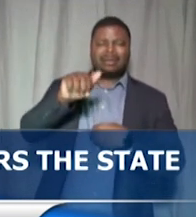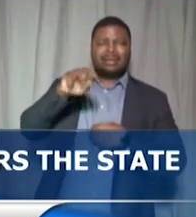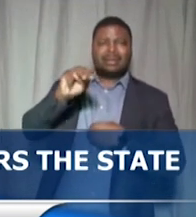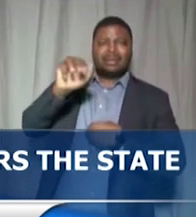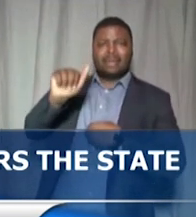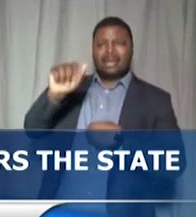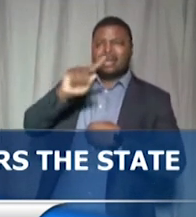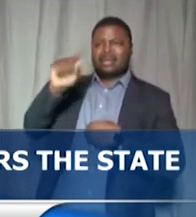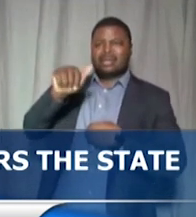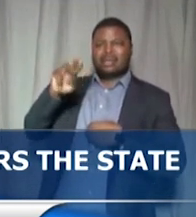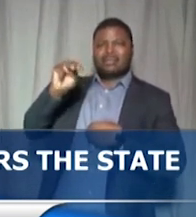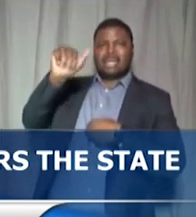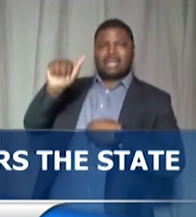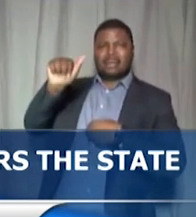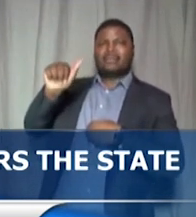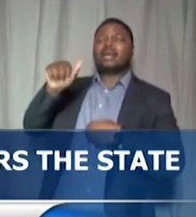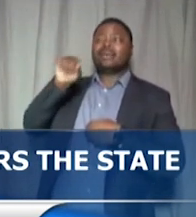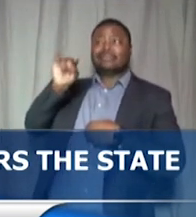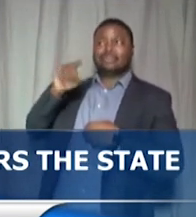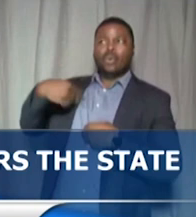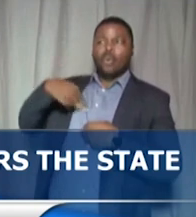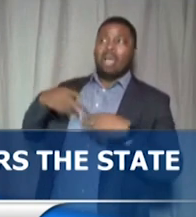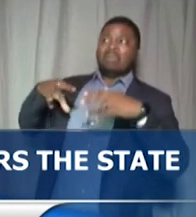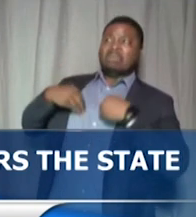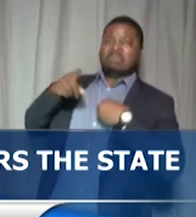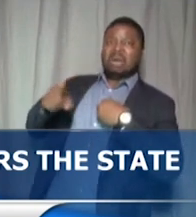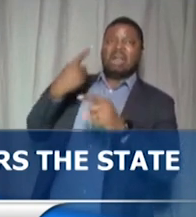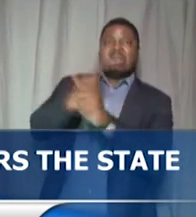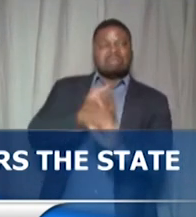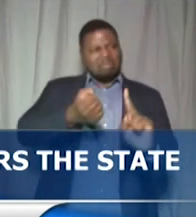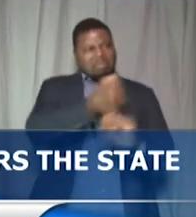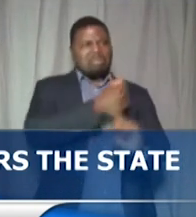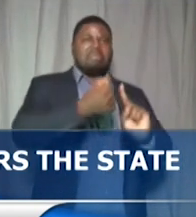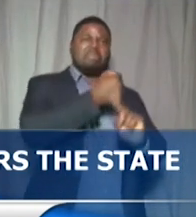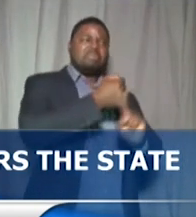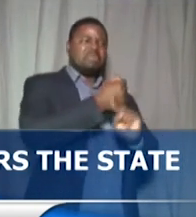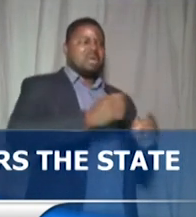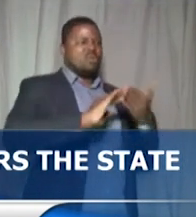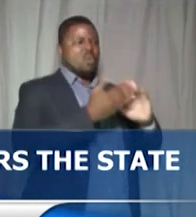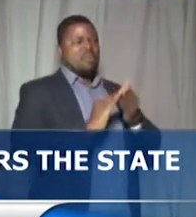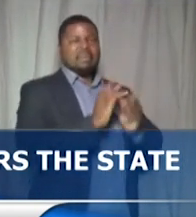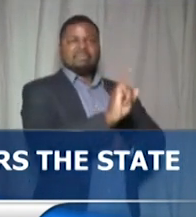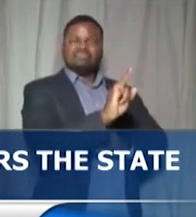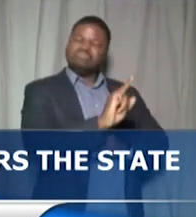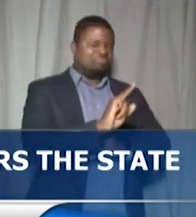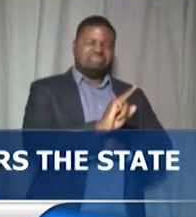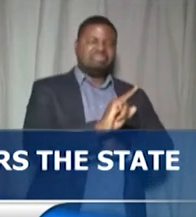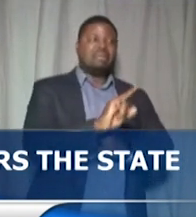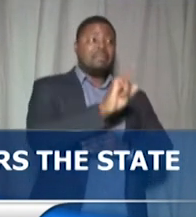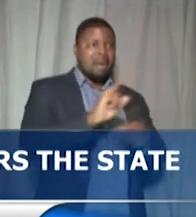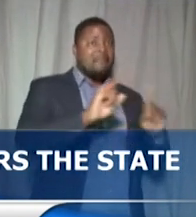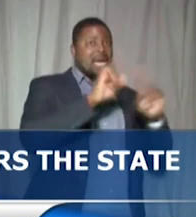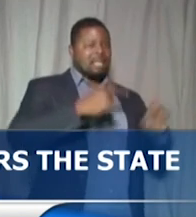The president listened to us. As I'm speaking to you, Madam Speaker,